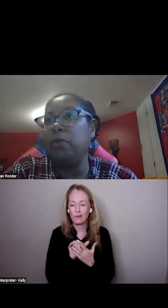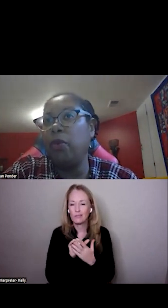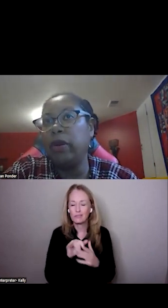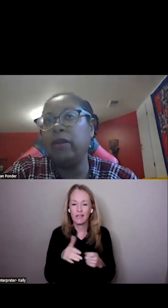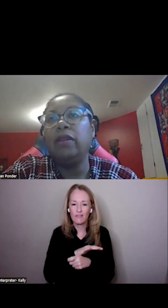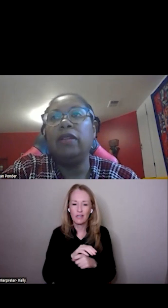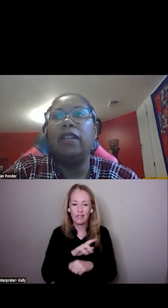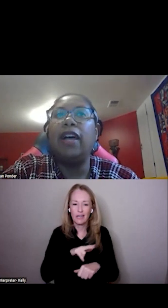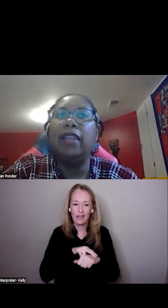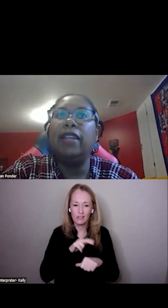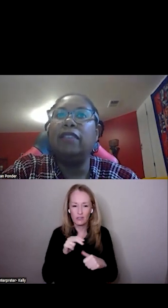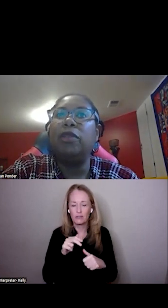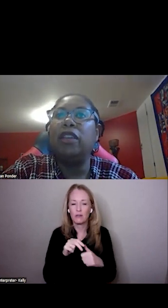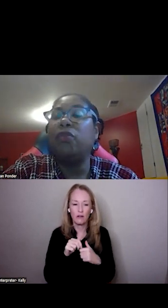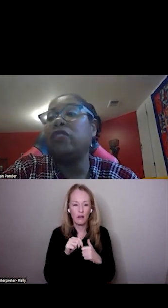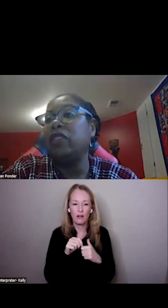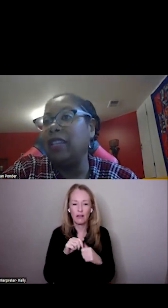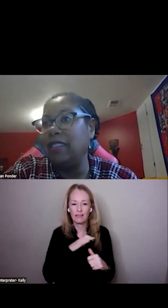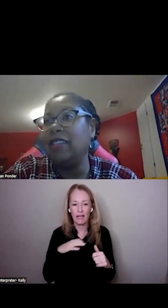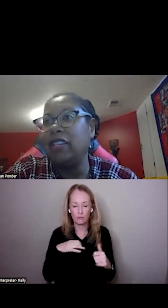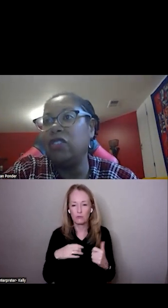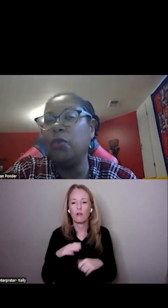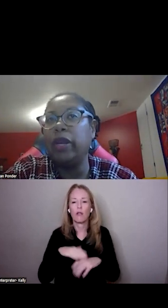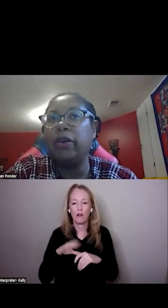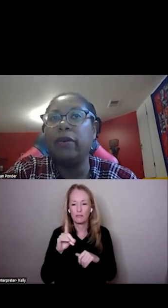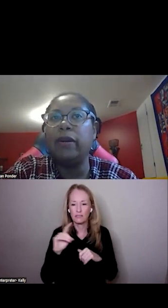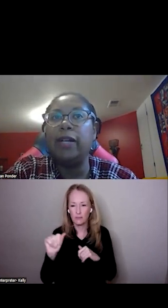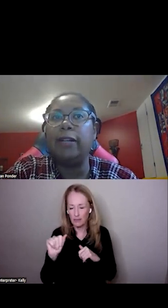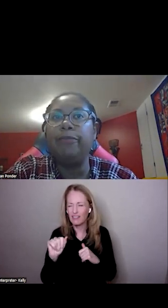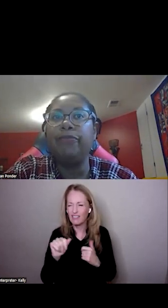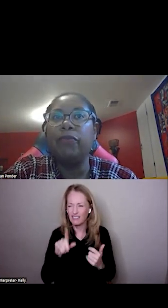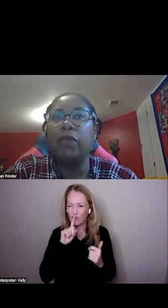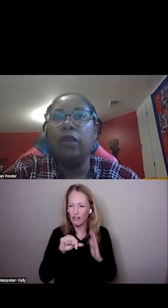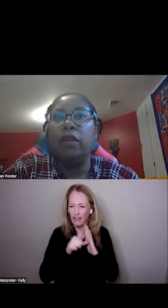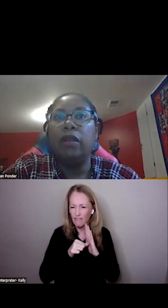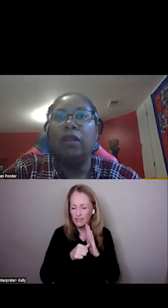Disabilities report that highlighted some of the unfortunate incidents where